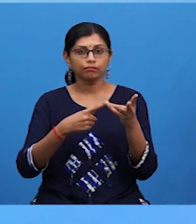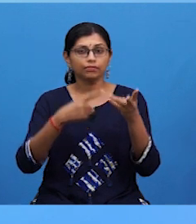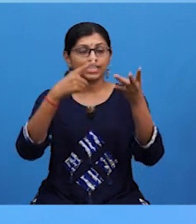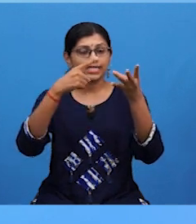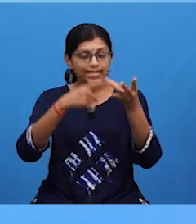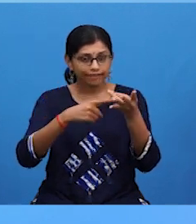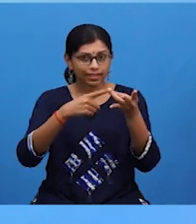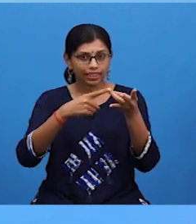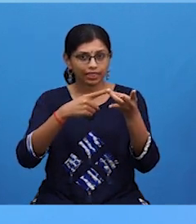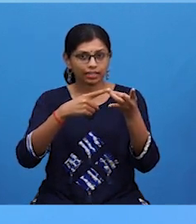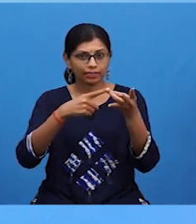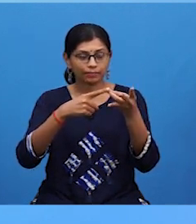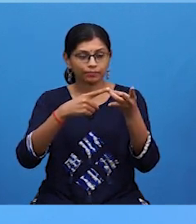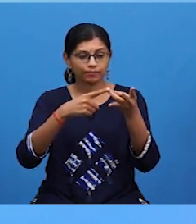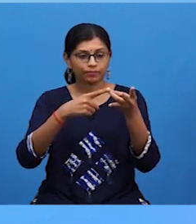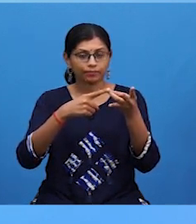seventh,